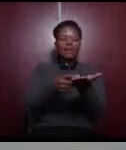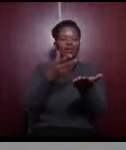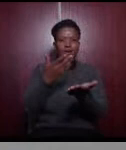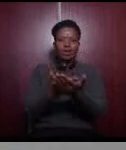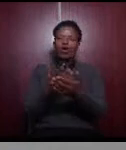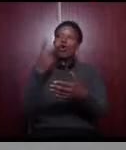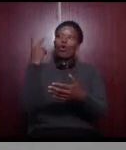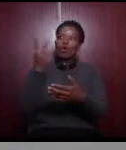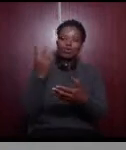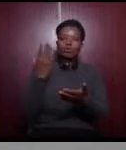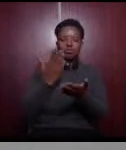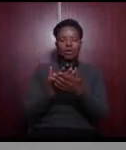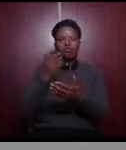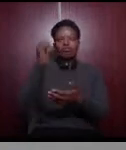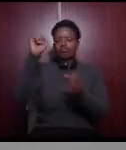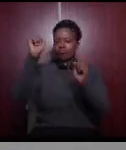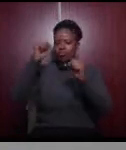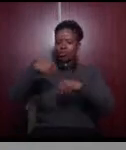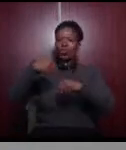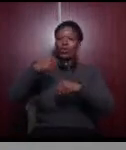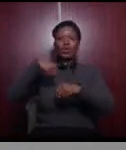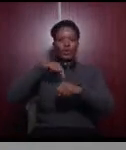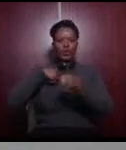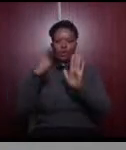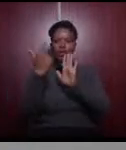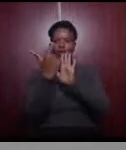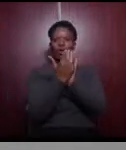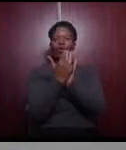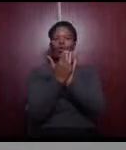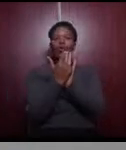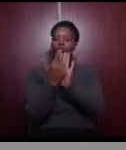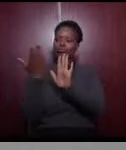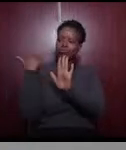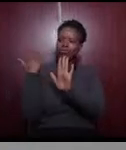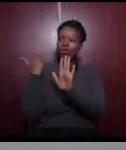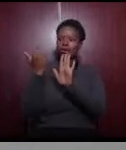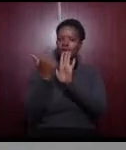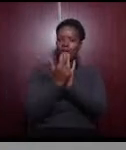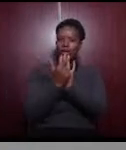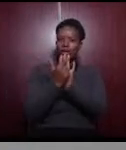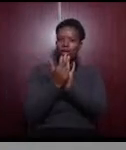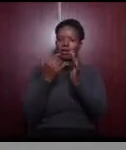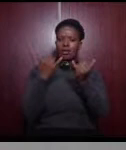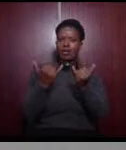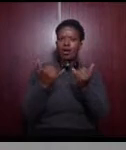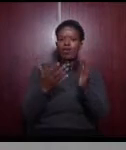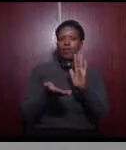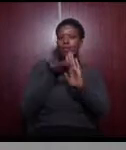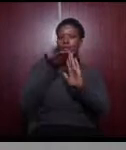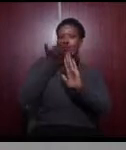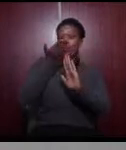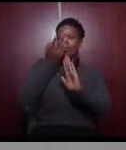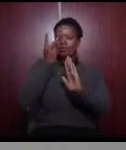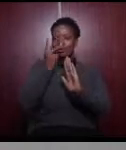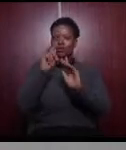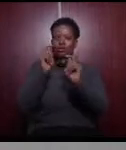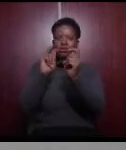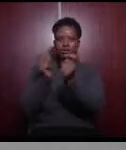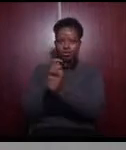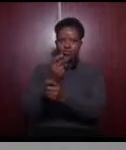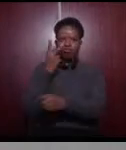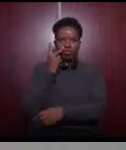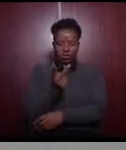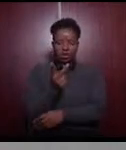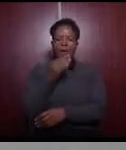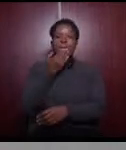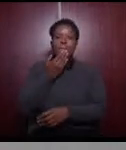gore molao o ka gore kwa khale o outdated dilo di change gona jwanong re